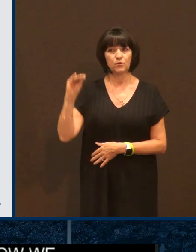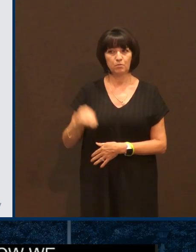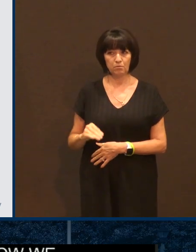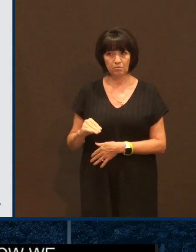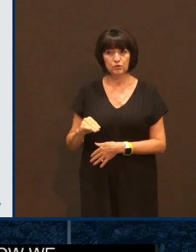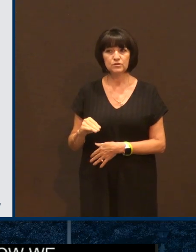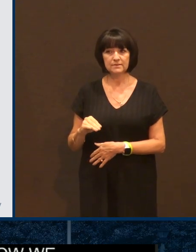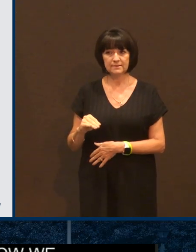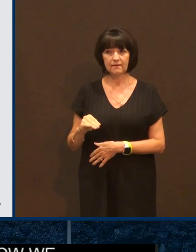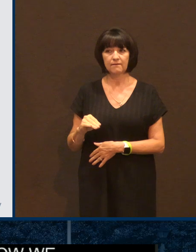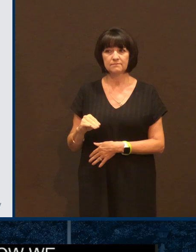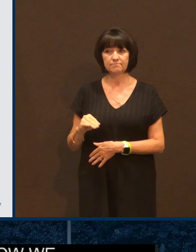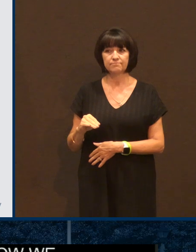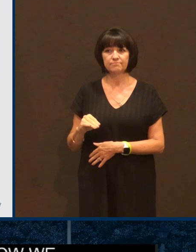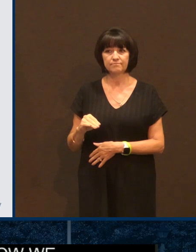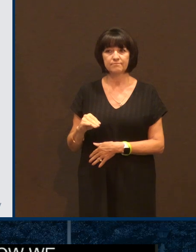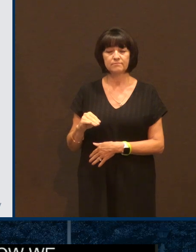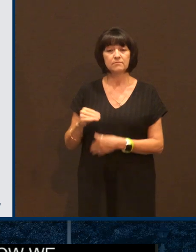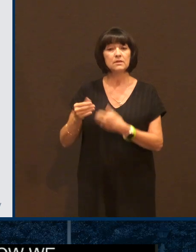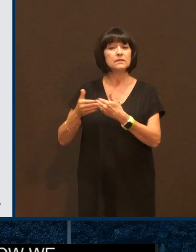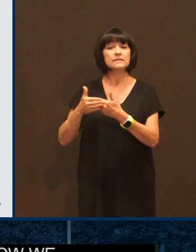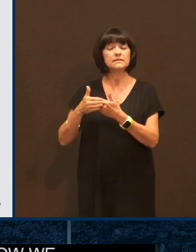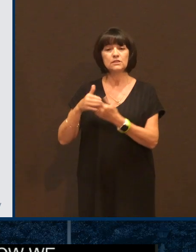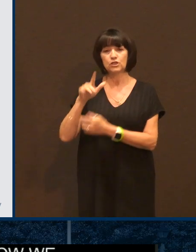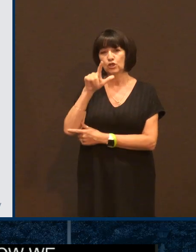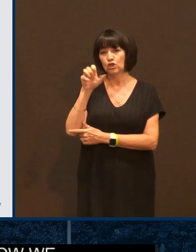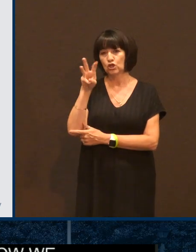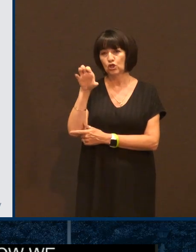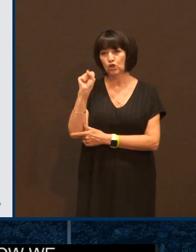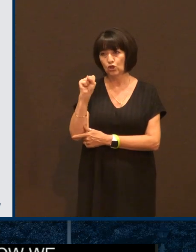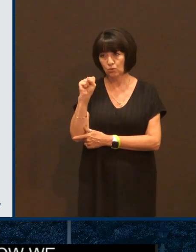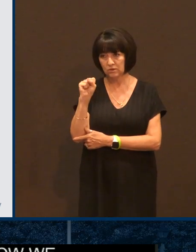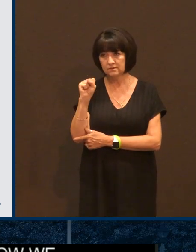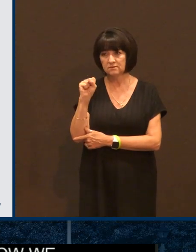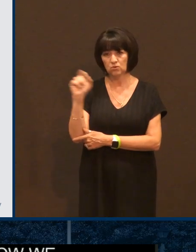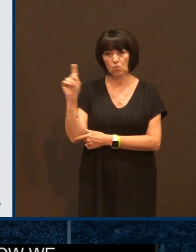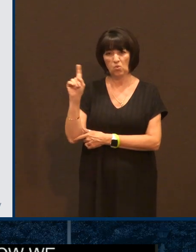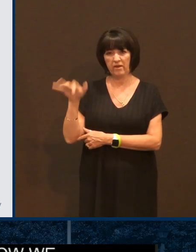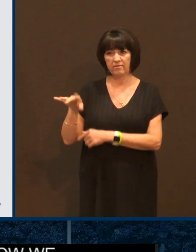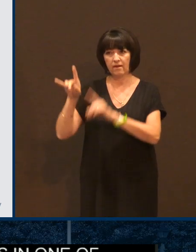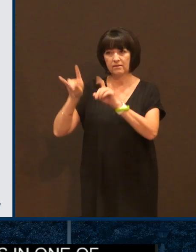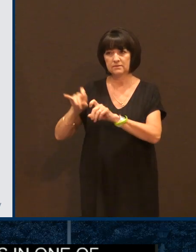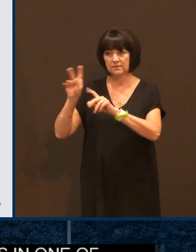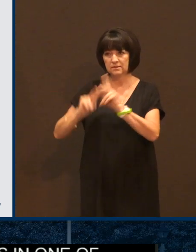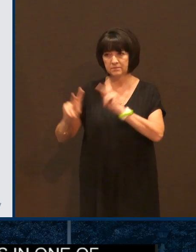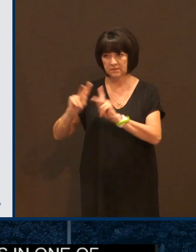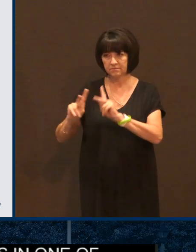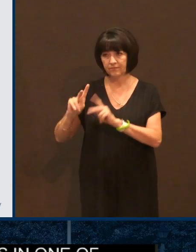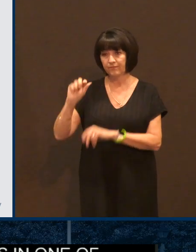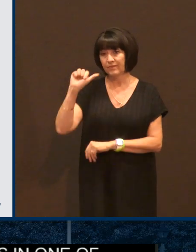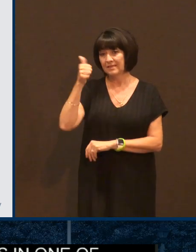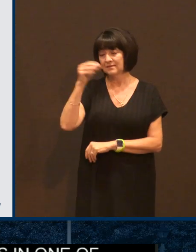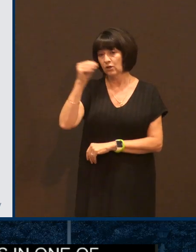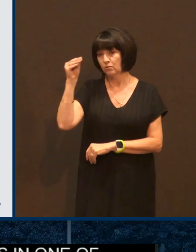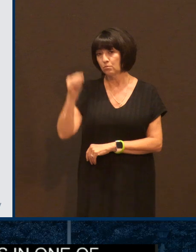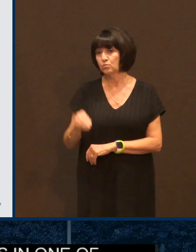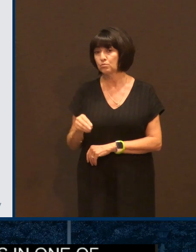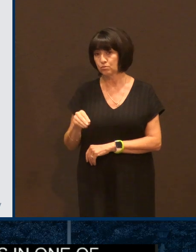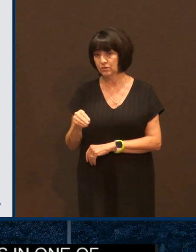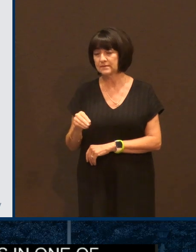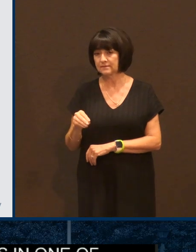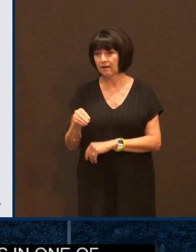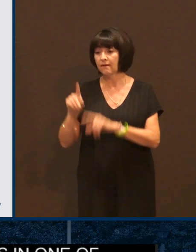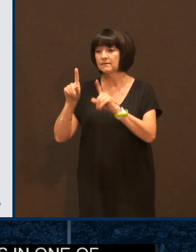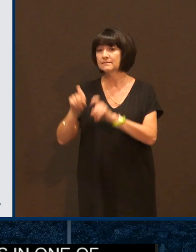percent positives in one of the lowest sites, and at 10% percent positive in the